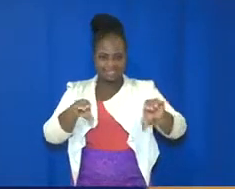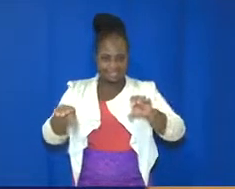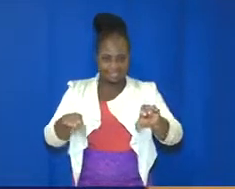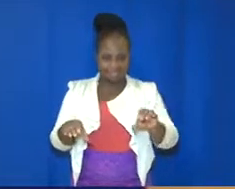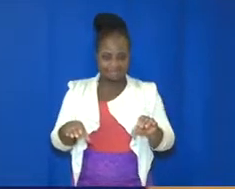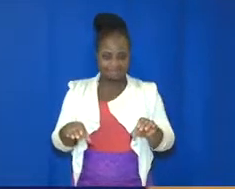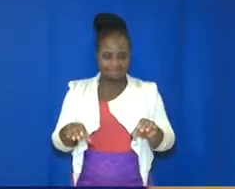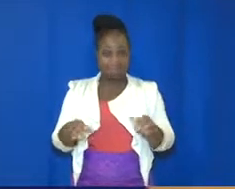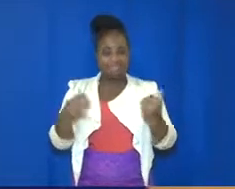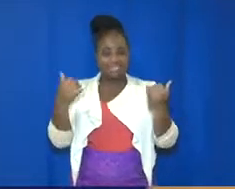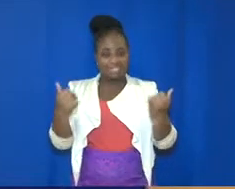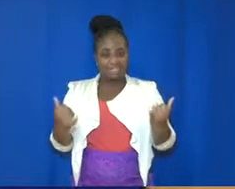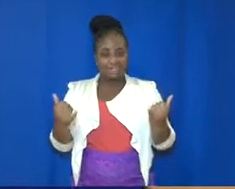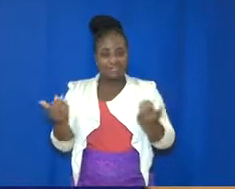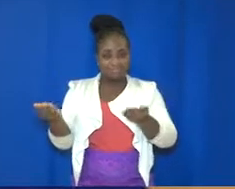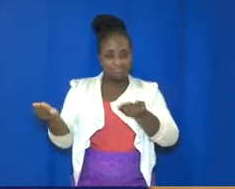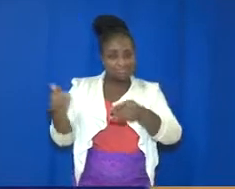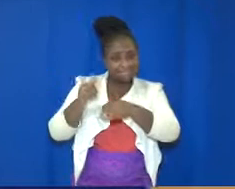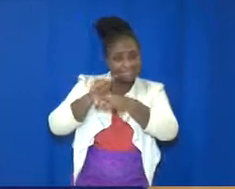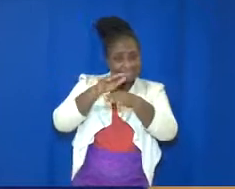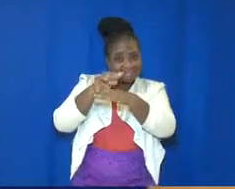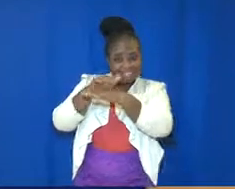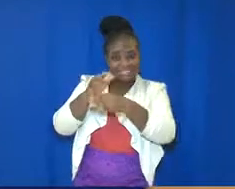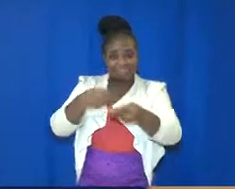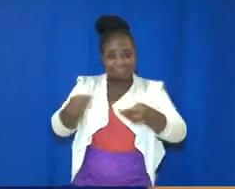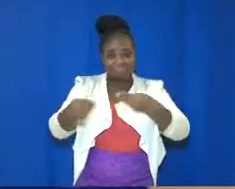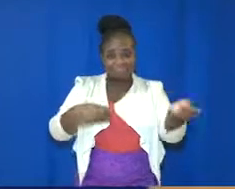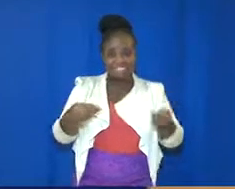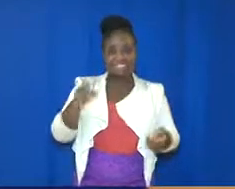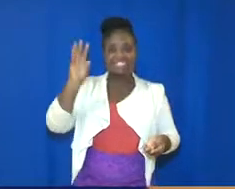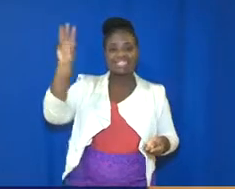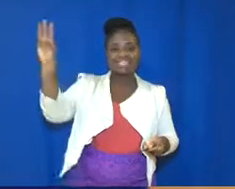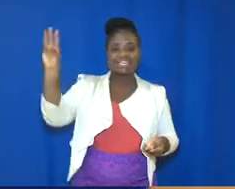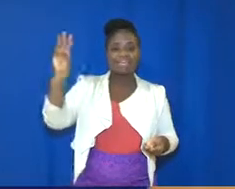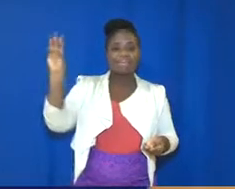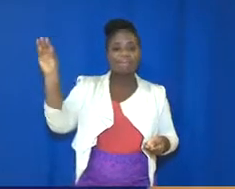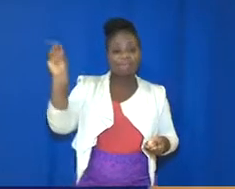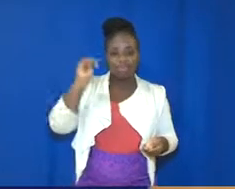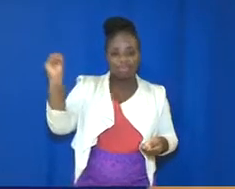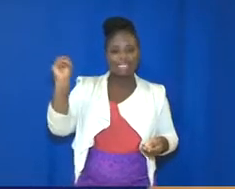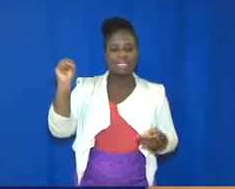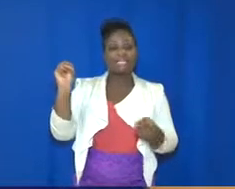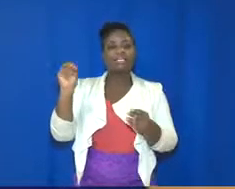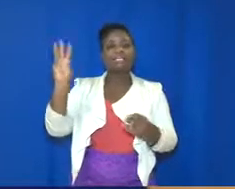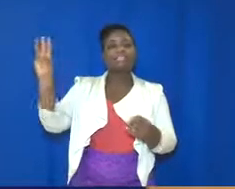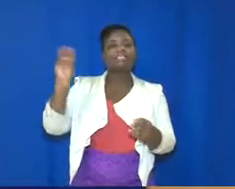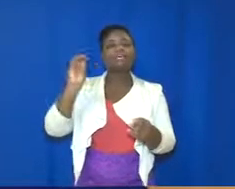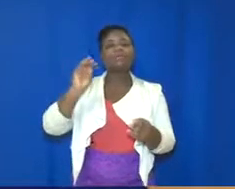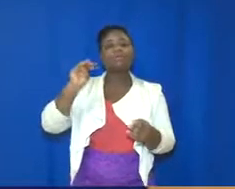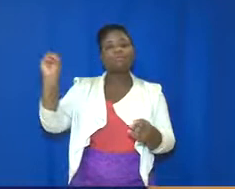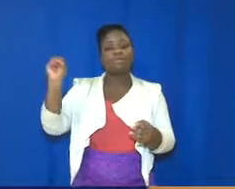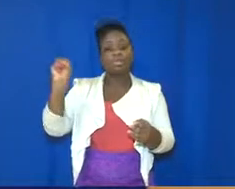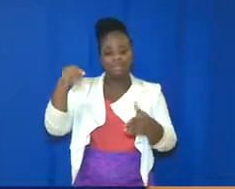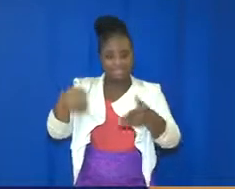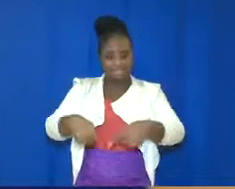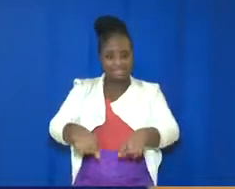activity. We're rolling out a soft loan scheme of 600 million cedis in this month of May